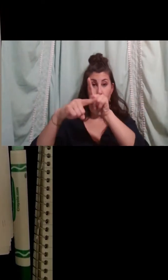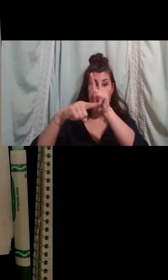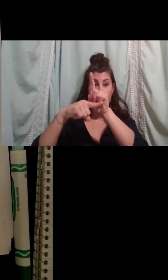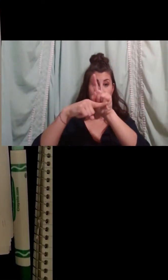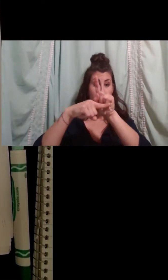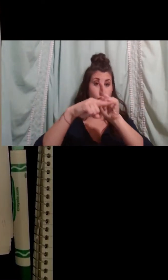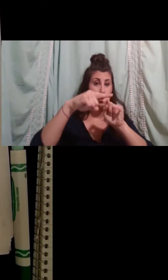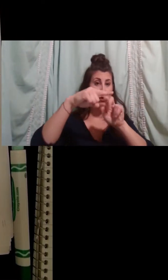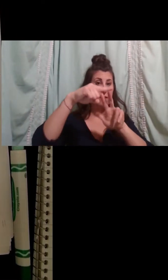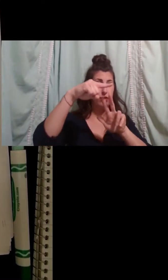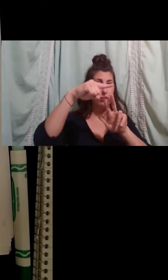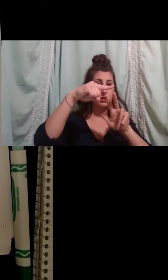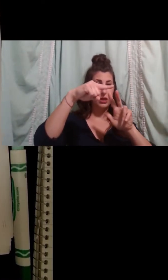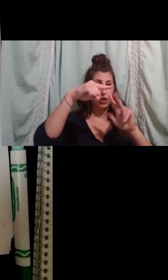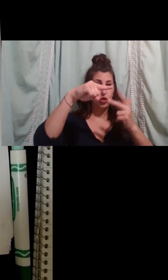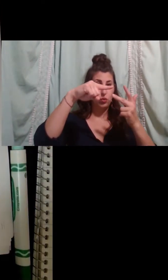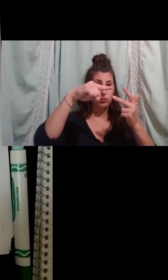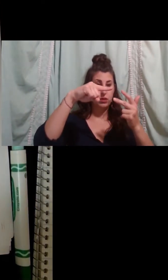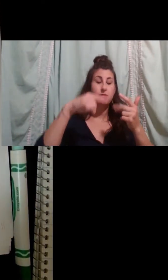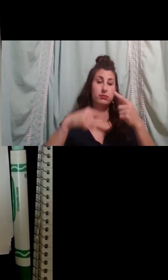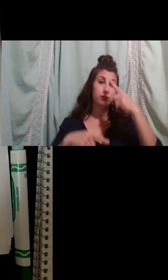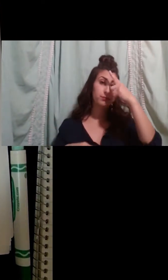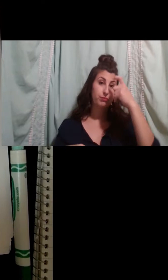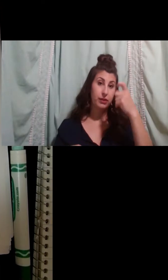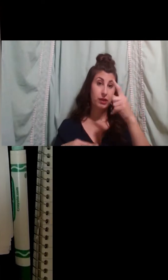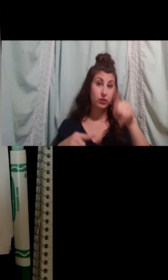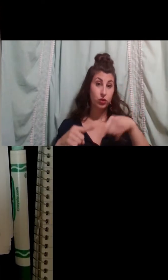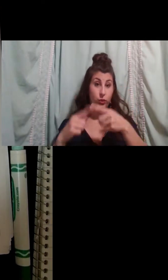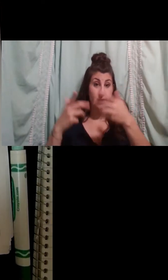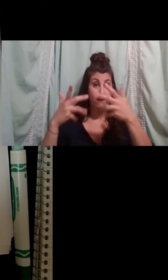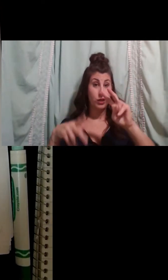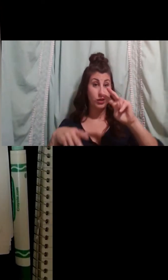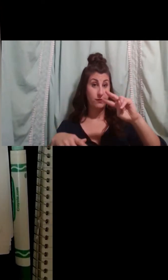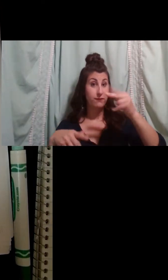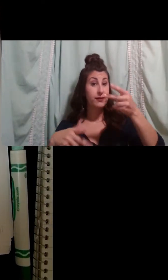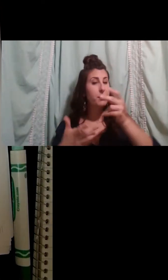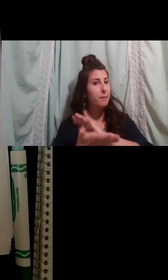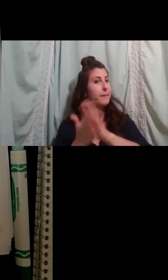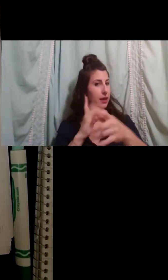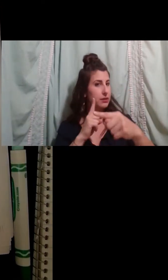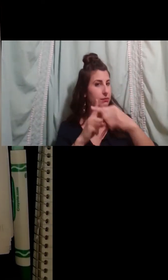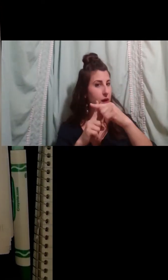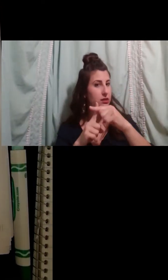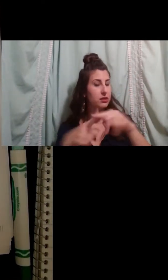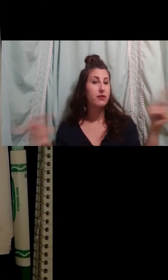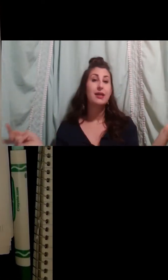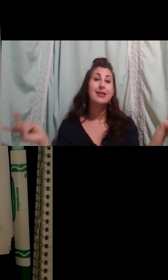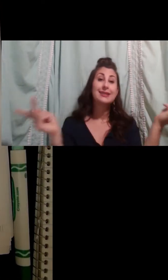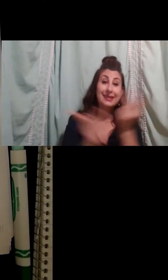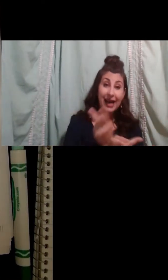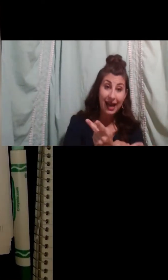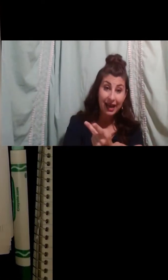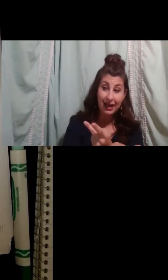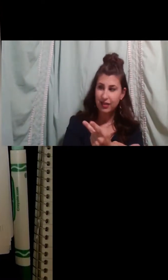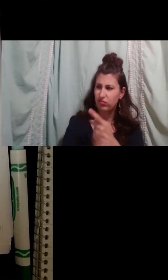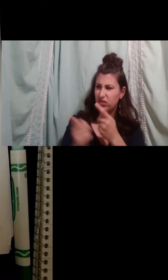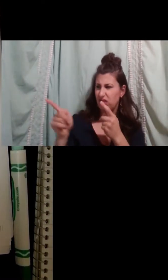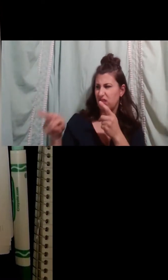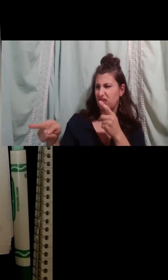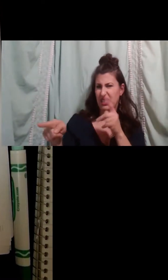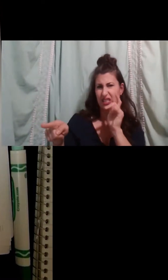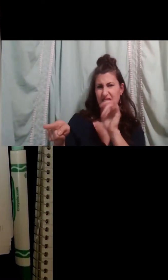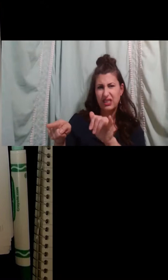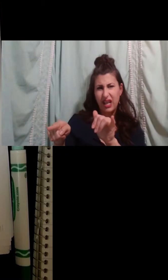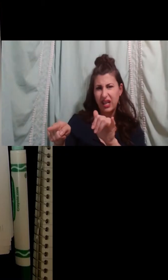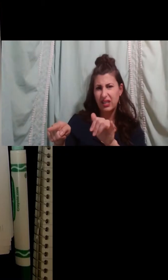1 over 3 cubed, because once I flip it, it turns into a positive, times, is